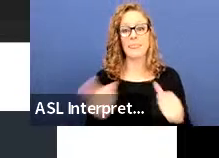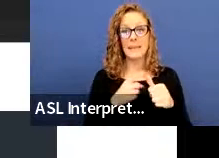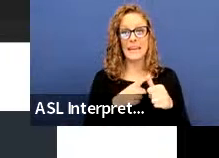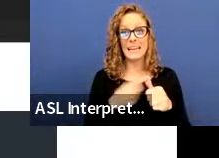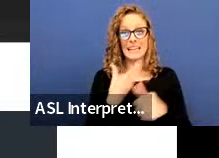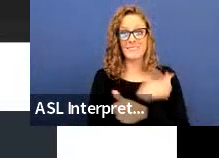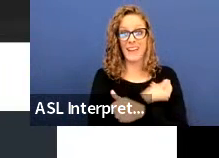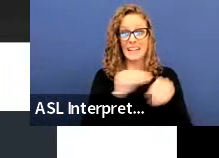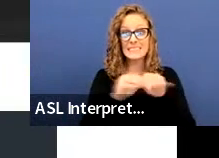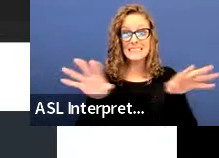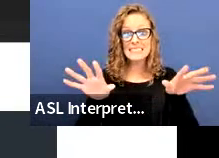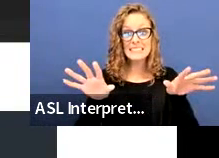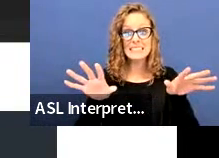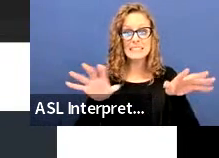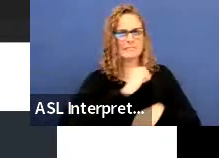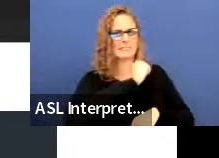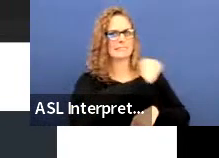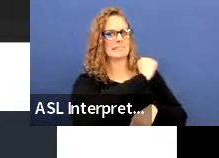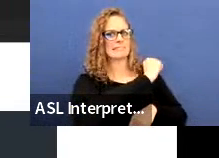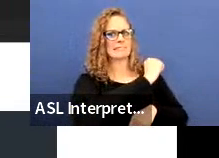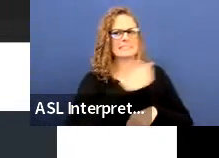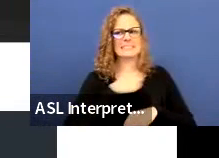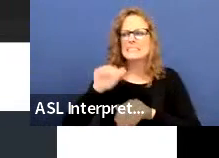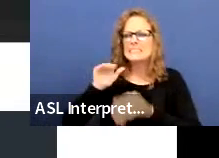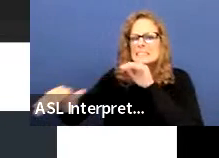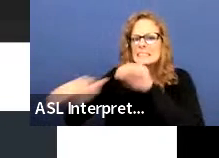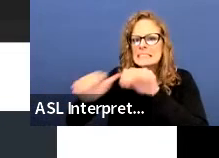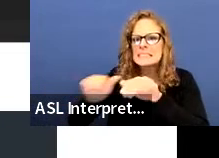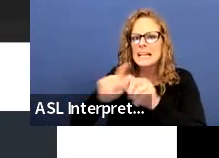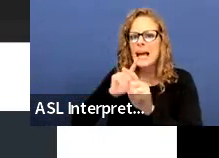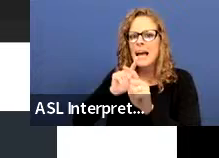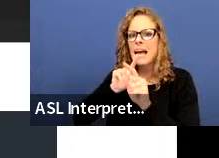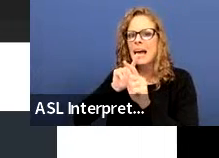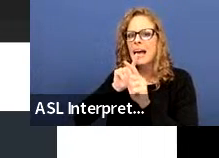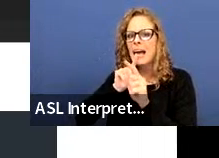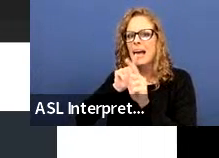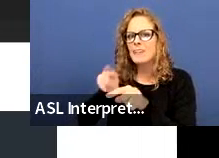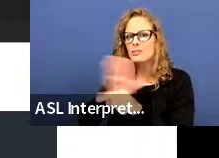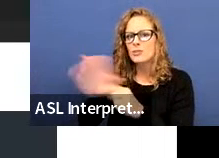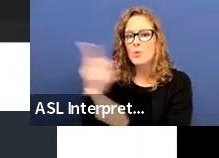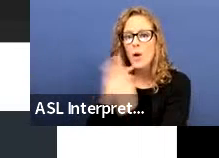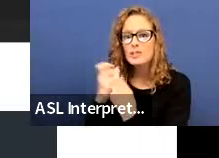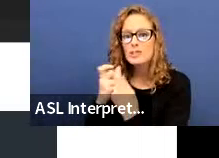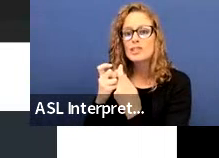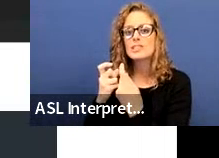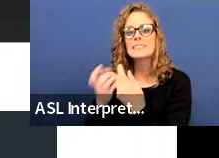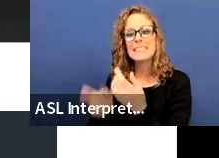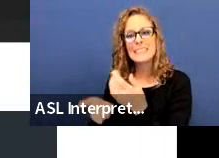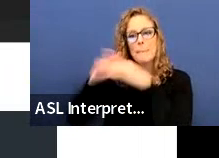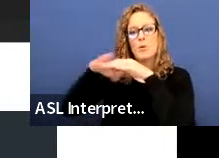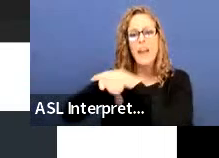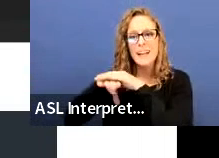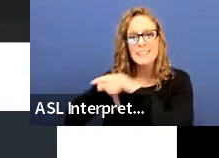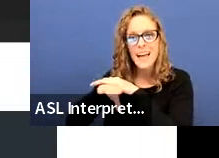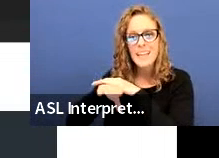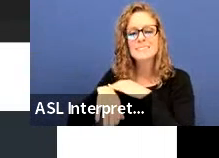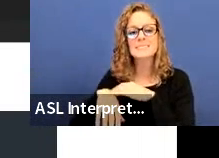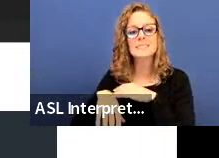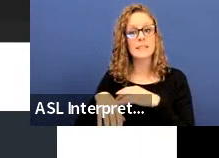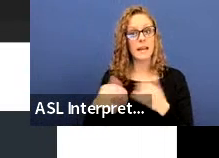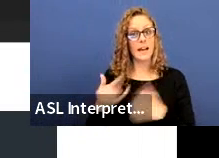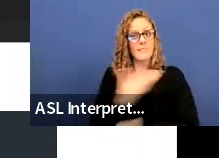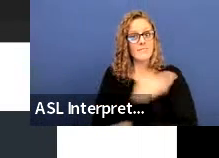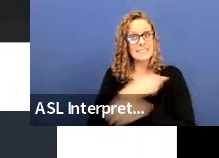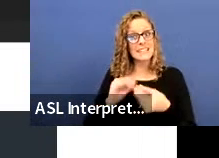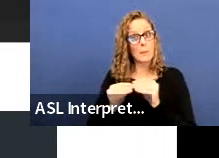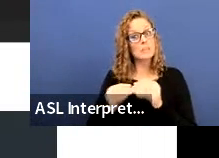were working hard to answer people's questions, improve access, things like that. And in fact, vaccination numbers have gone up just